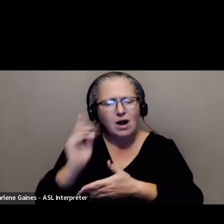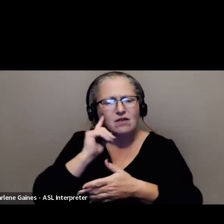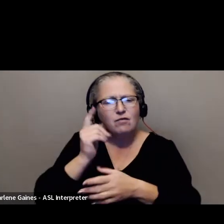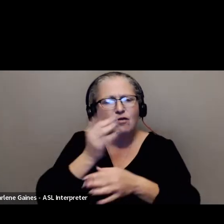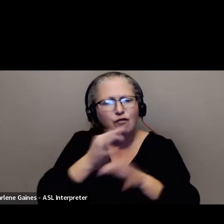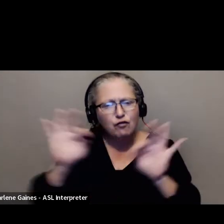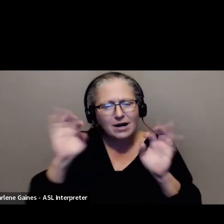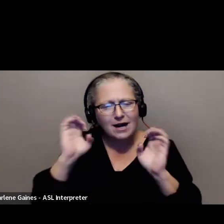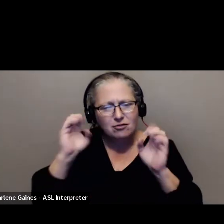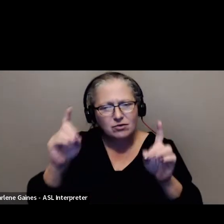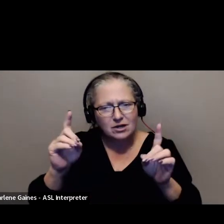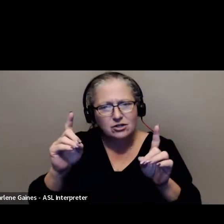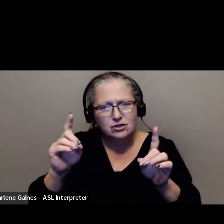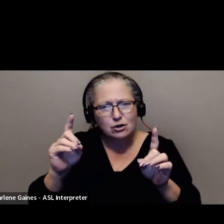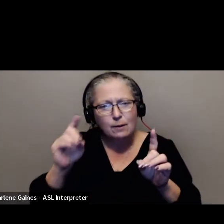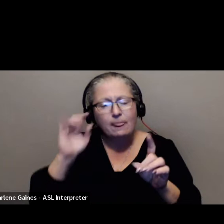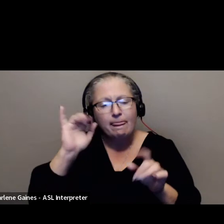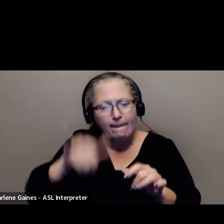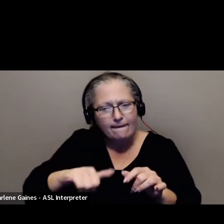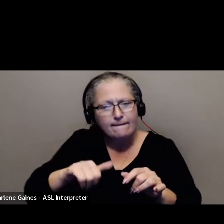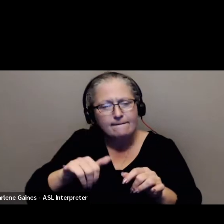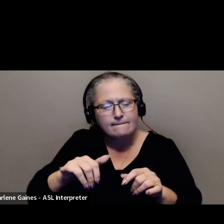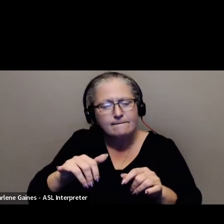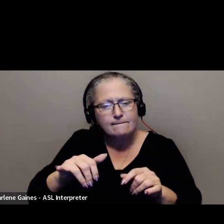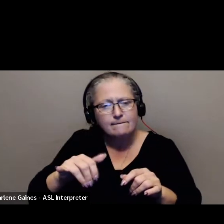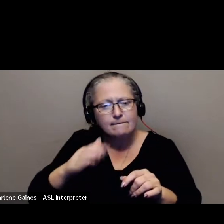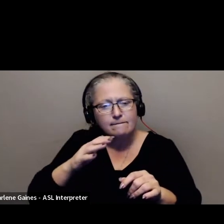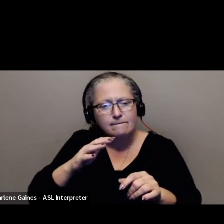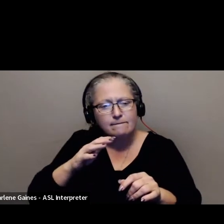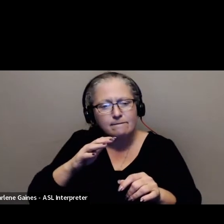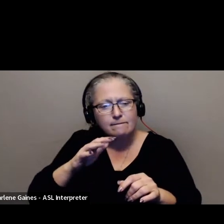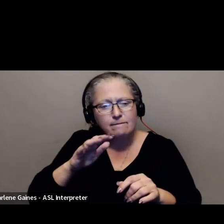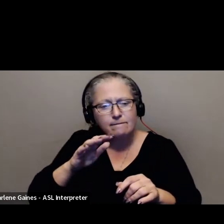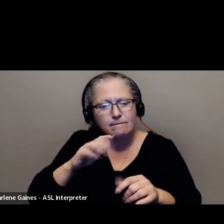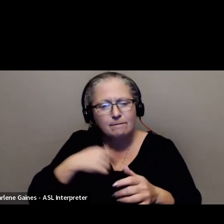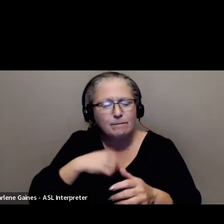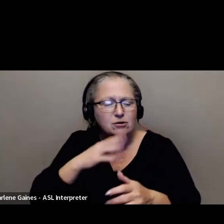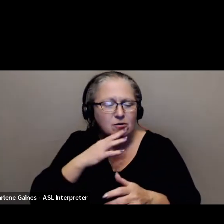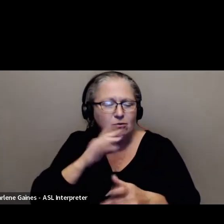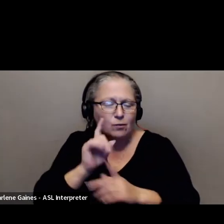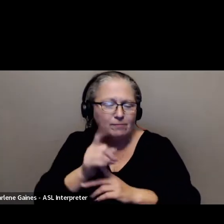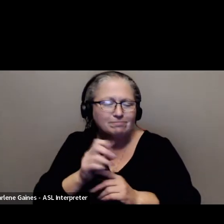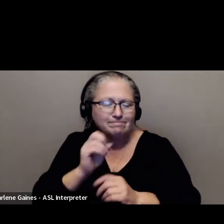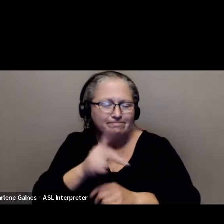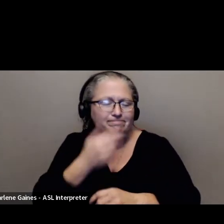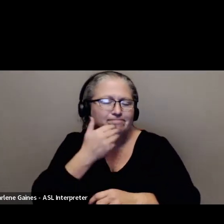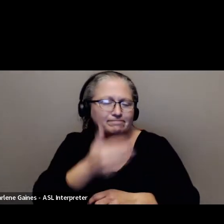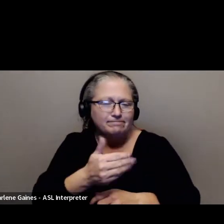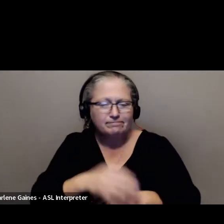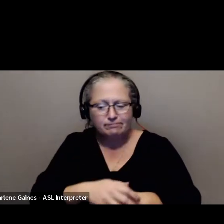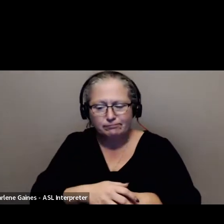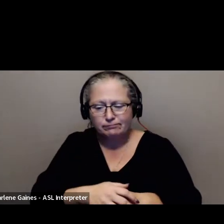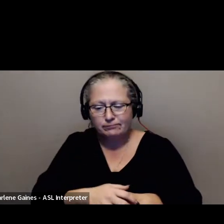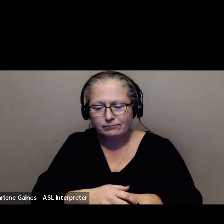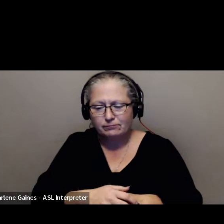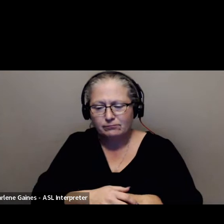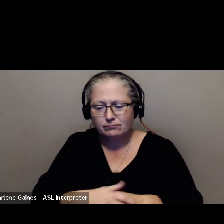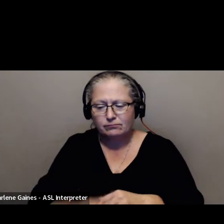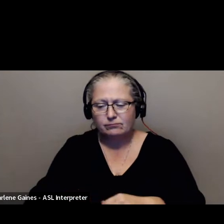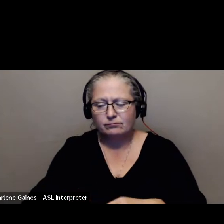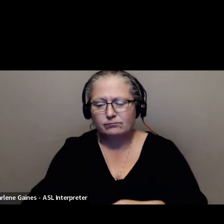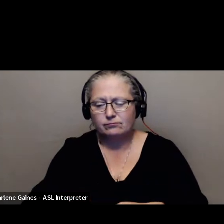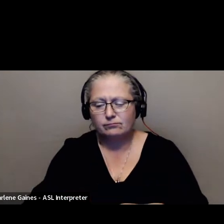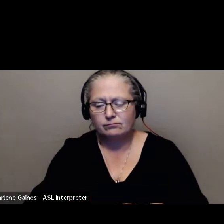free education. That's my 1 minute. Okay. Thank you.